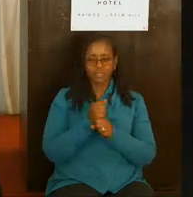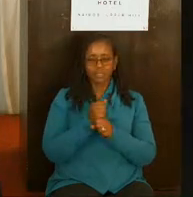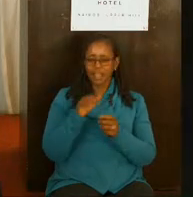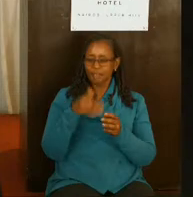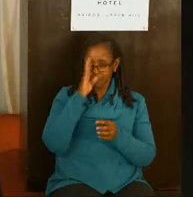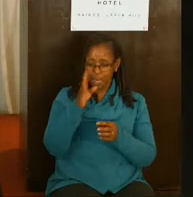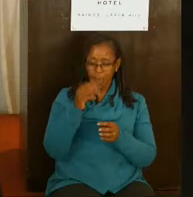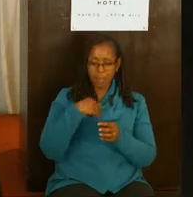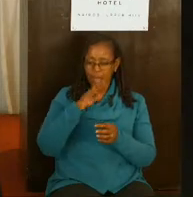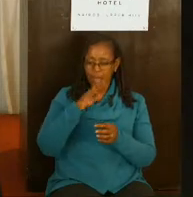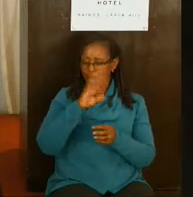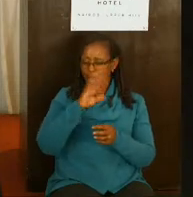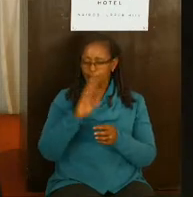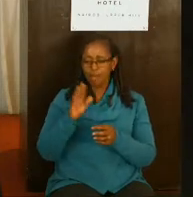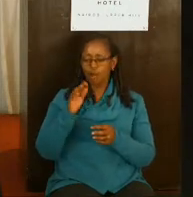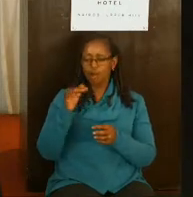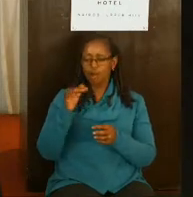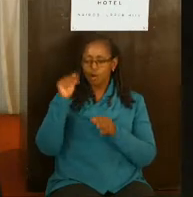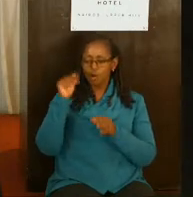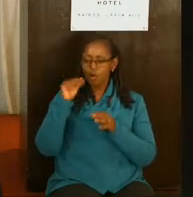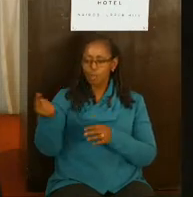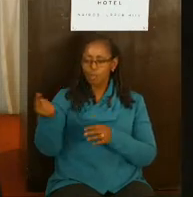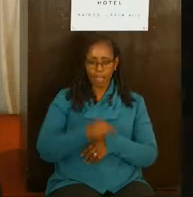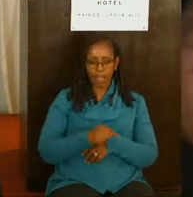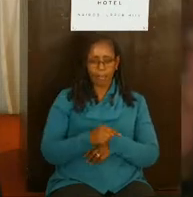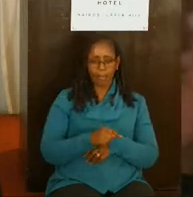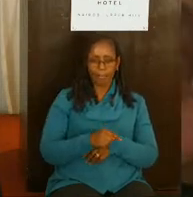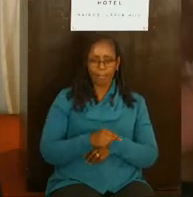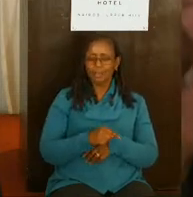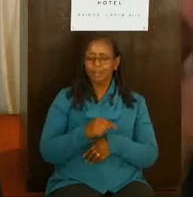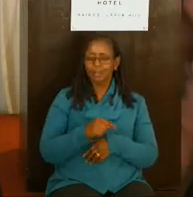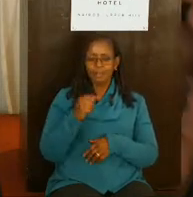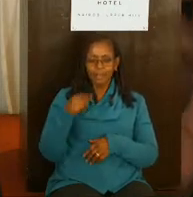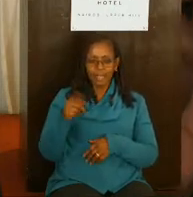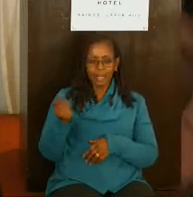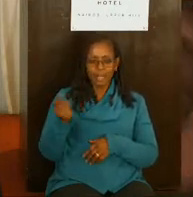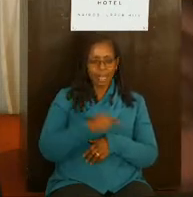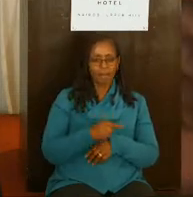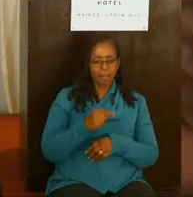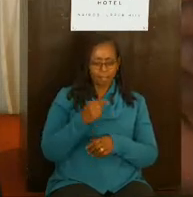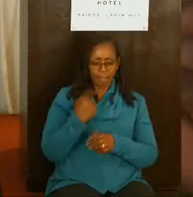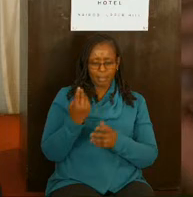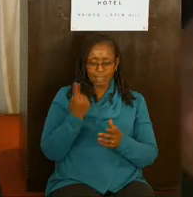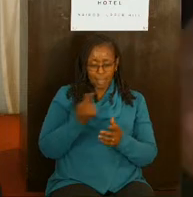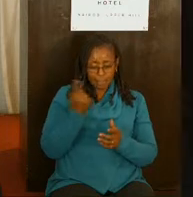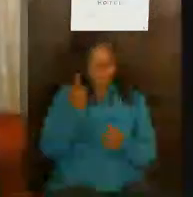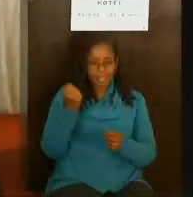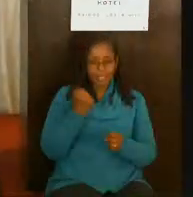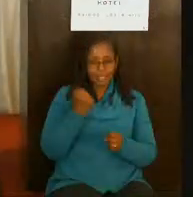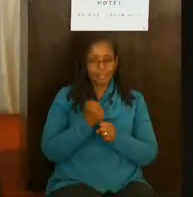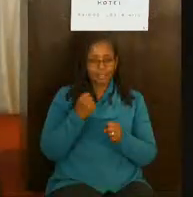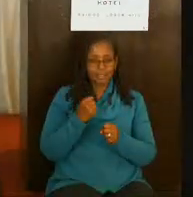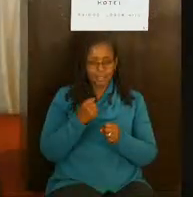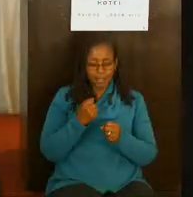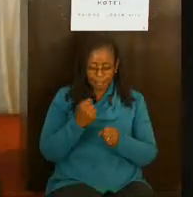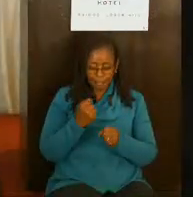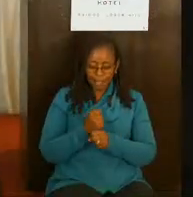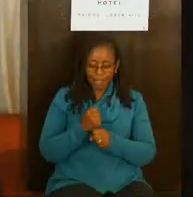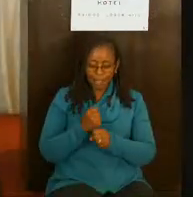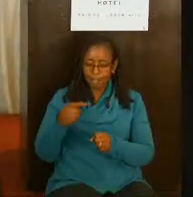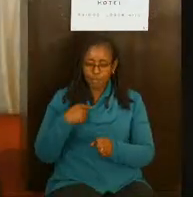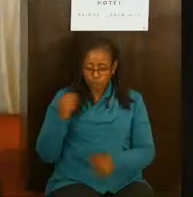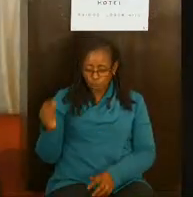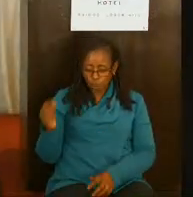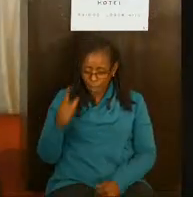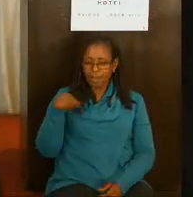congregants to come they come so something must be working for them uh to wake up every Sunday